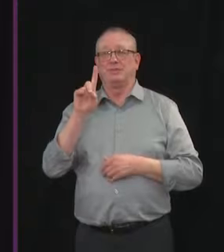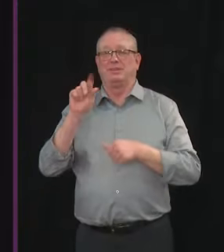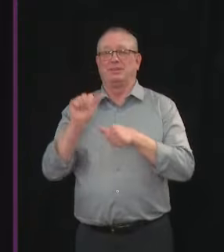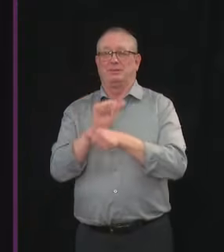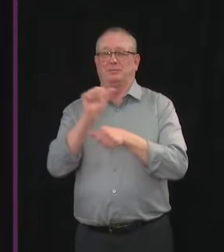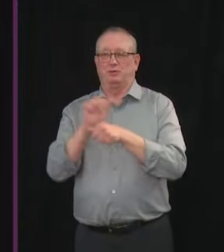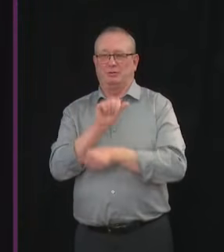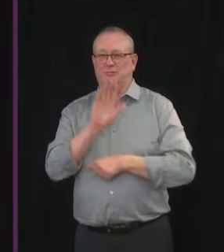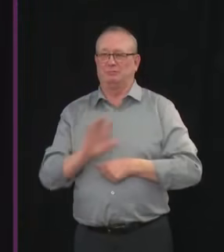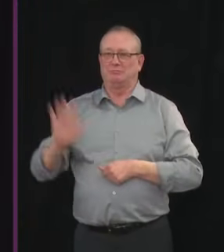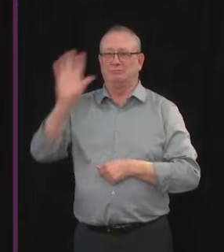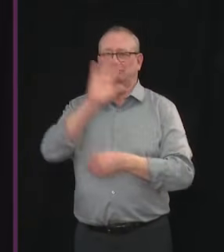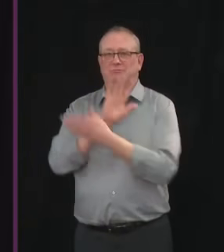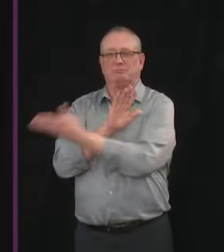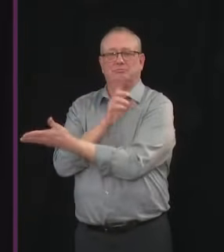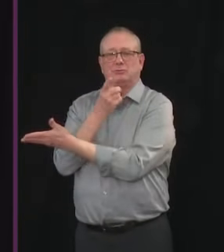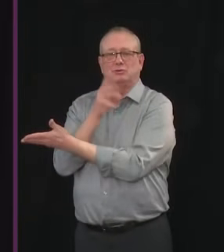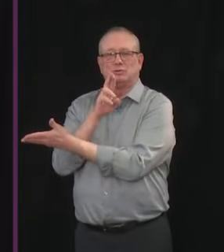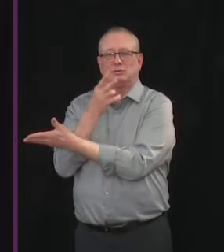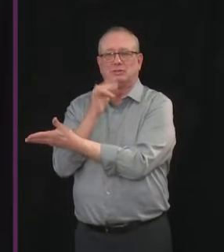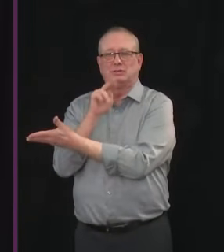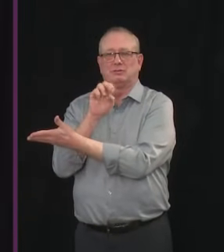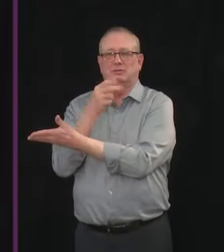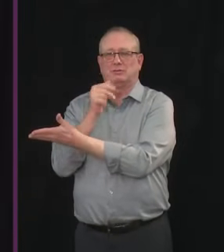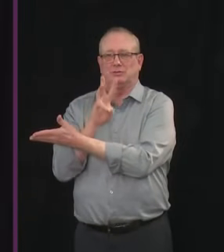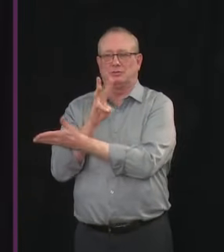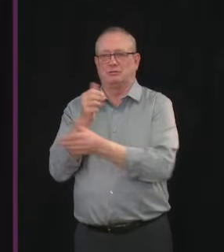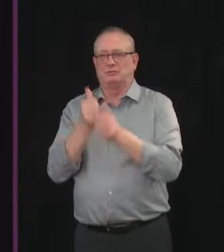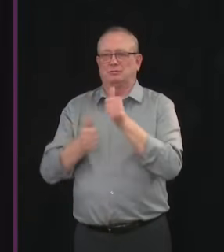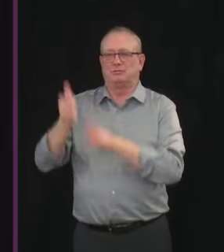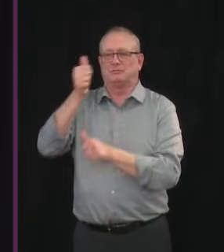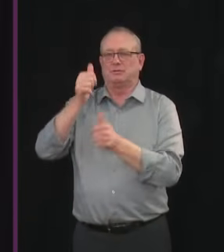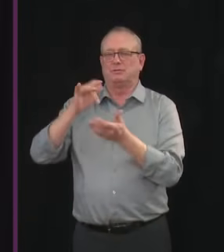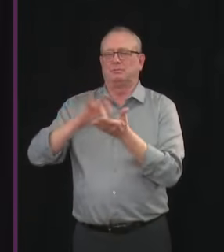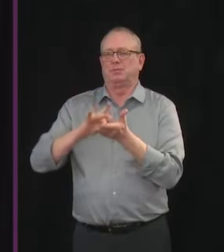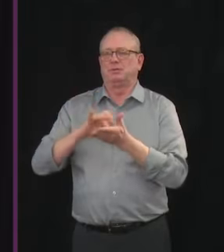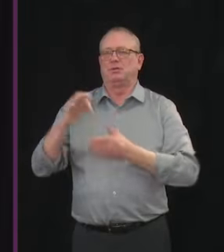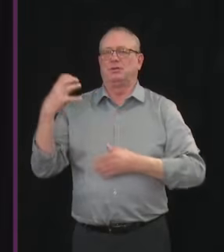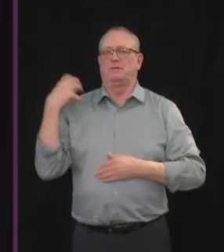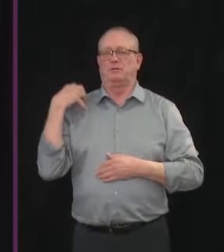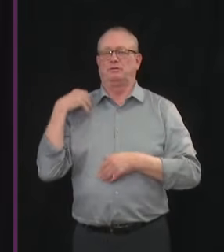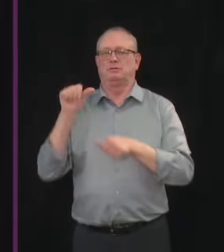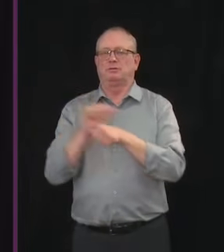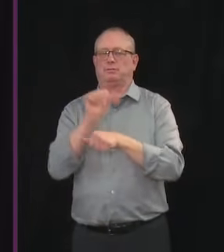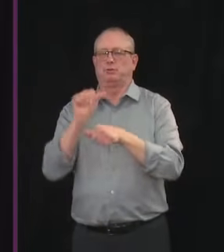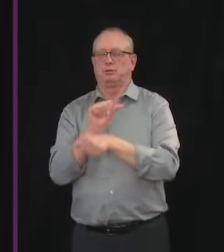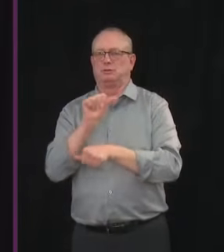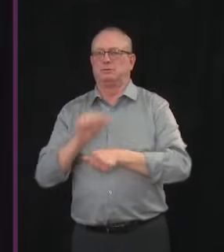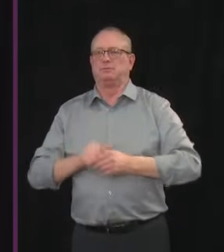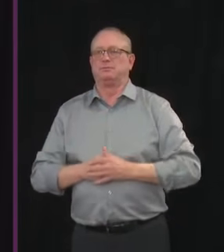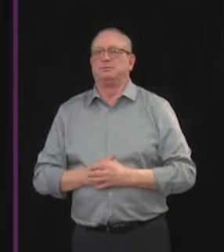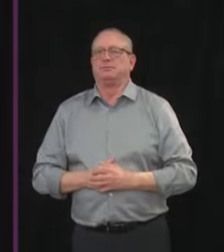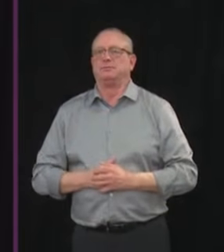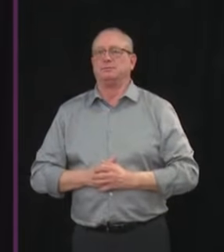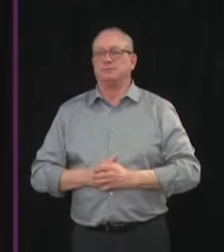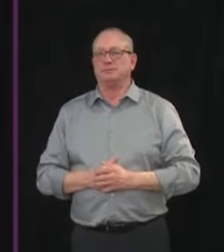Dina Hinshaw, Chief Medical Officer of Health for the province. Thank you, Tom, and good afternoon,